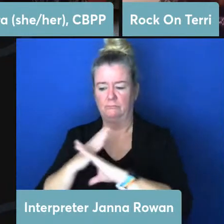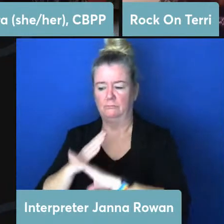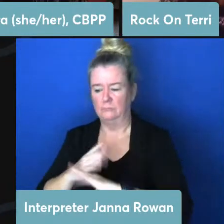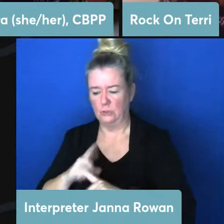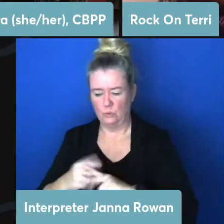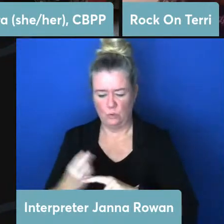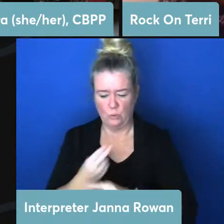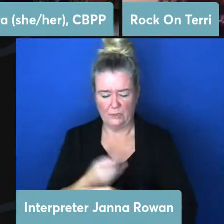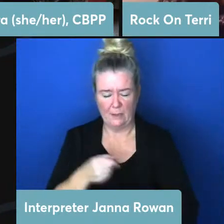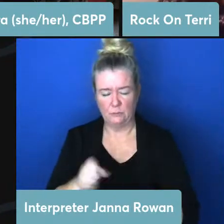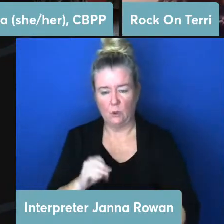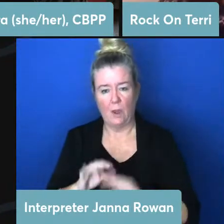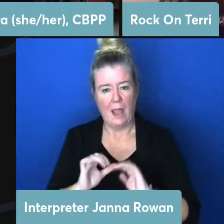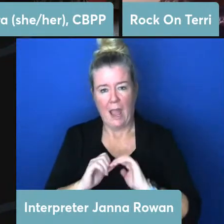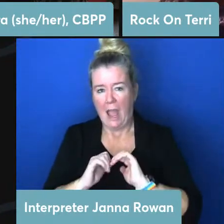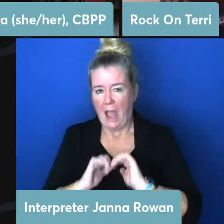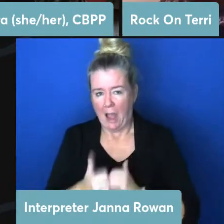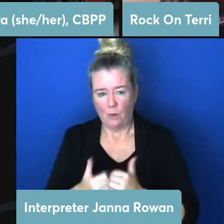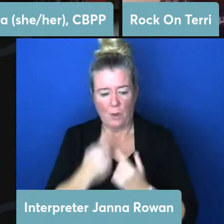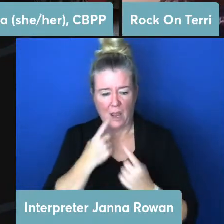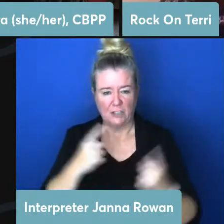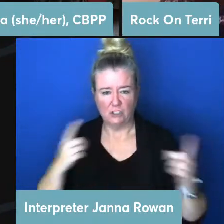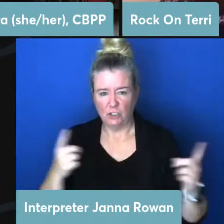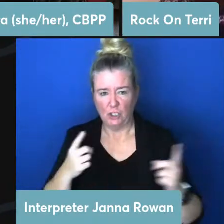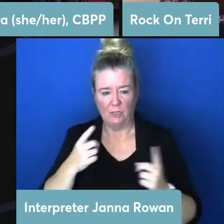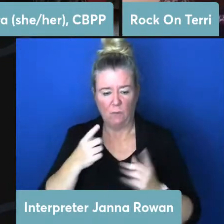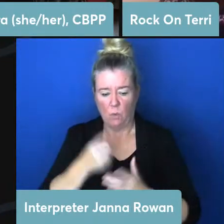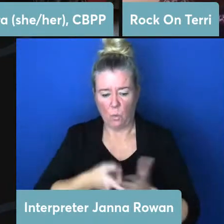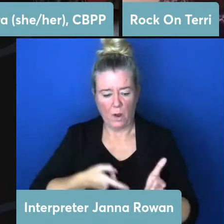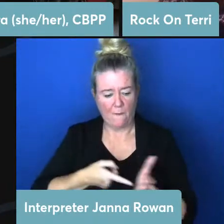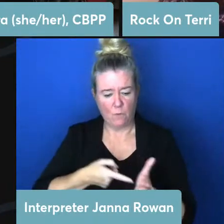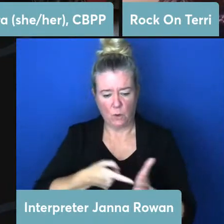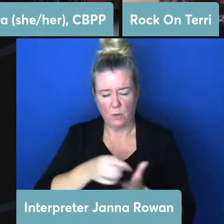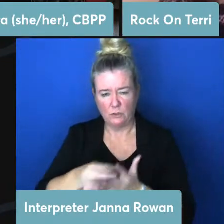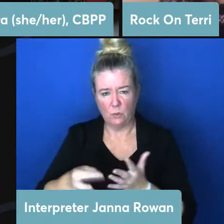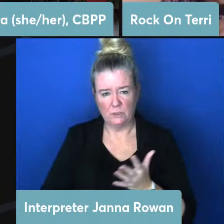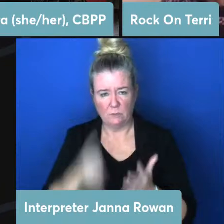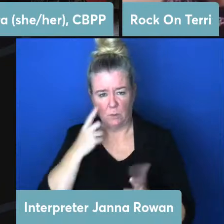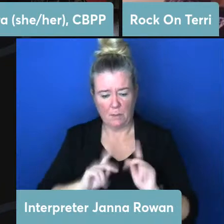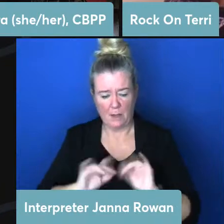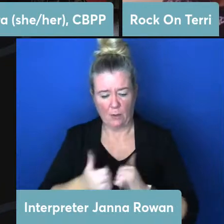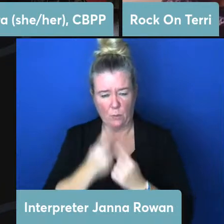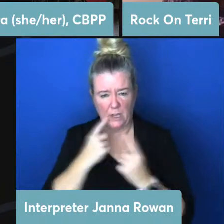so how do we achieve both affordability and choice for people?